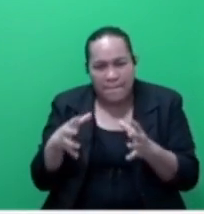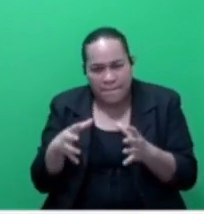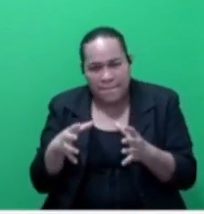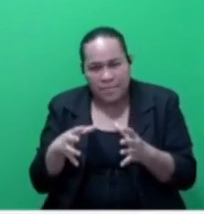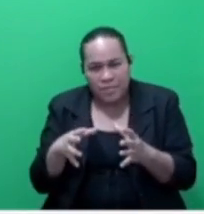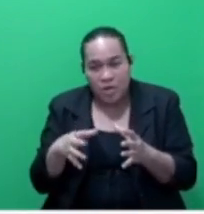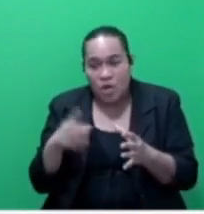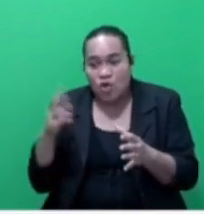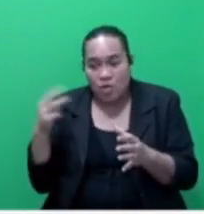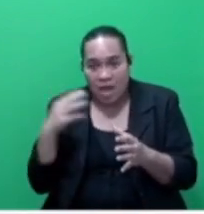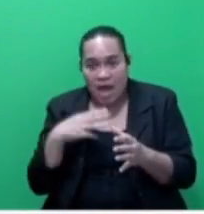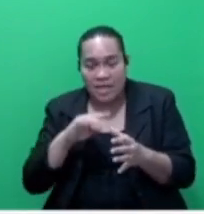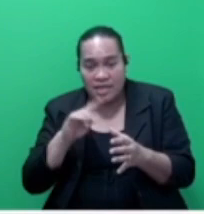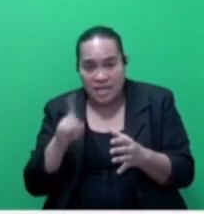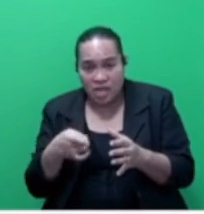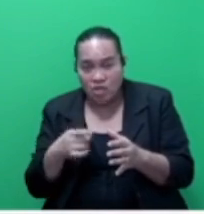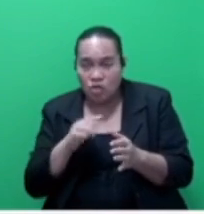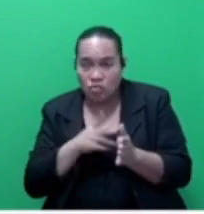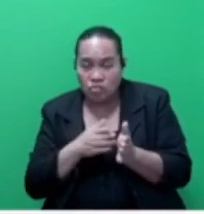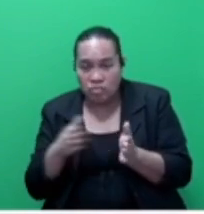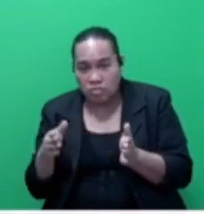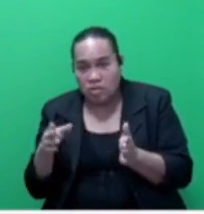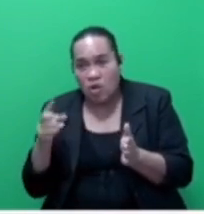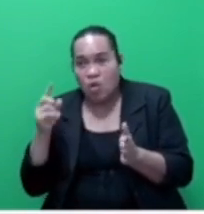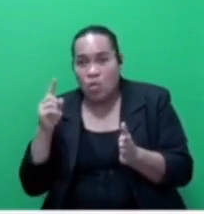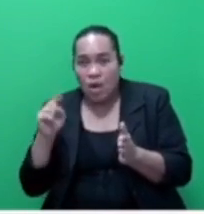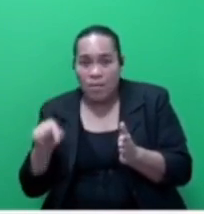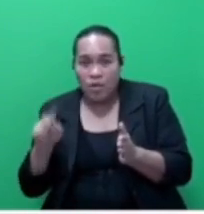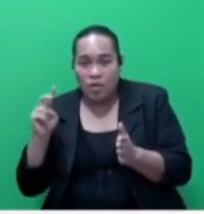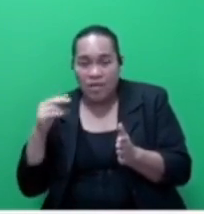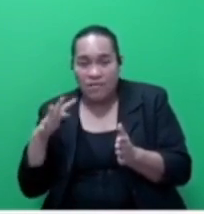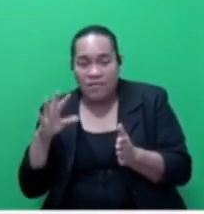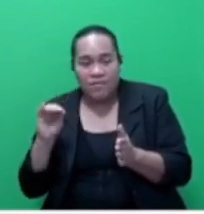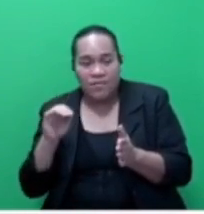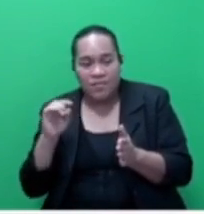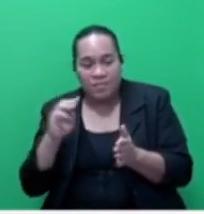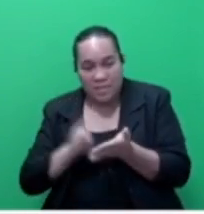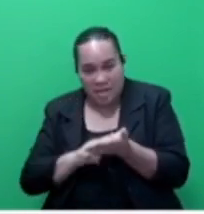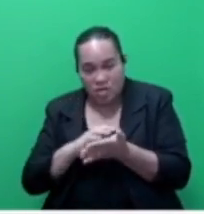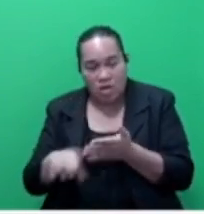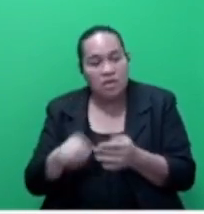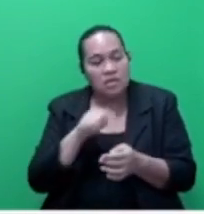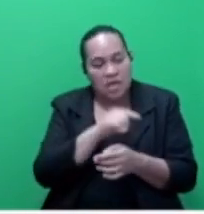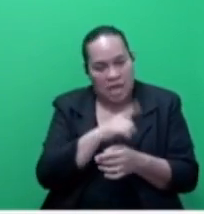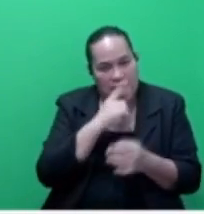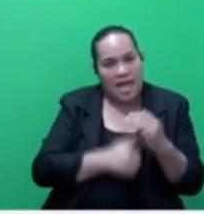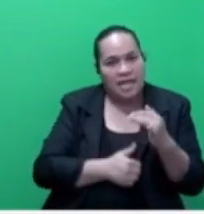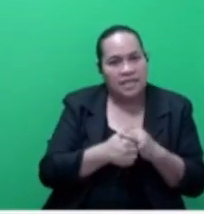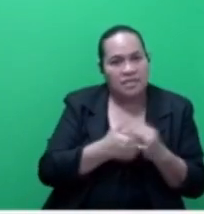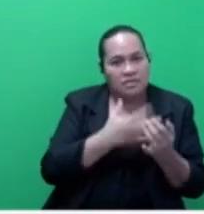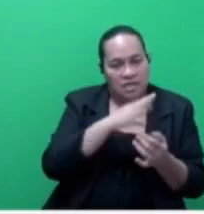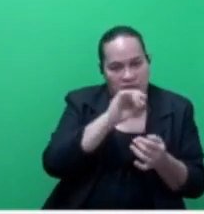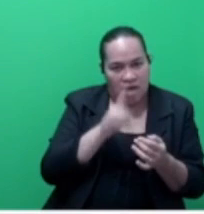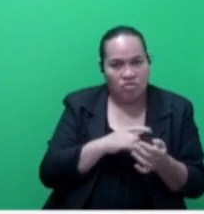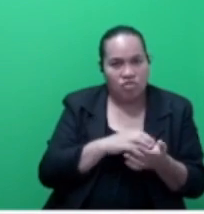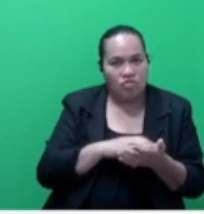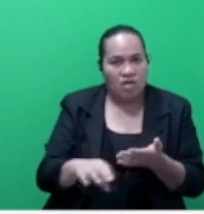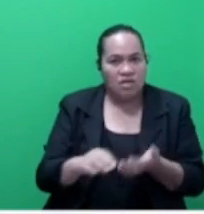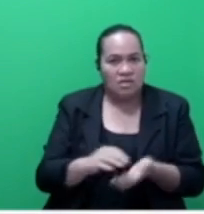between $300,000 and $1.25 million can access up to $50,000. And large businesses with